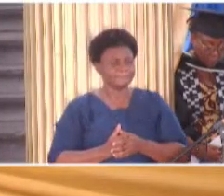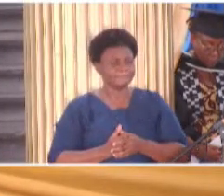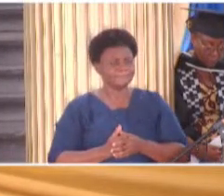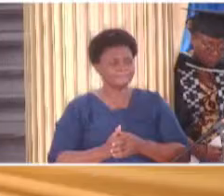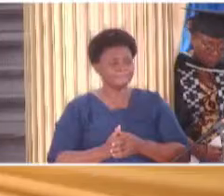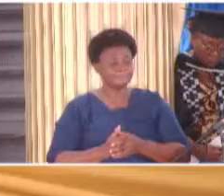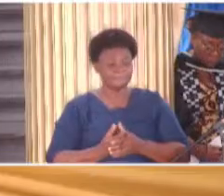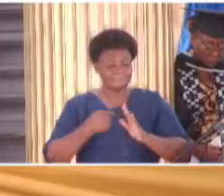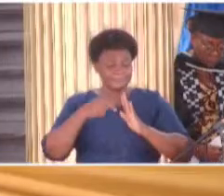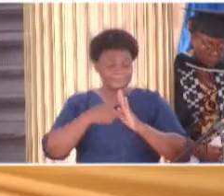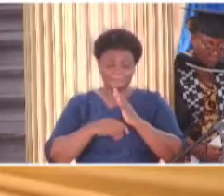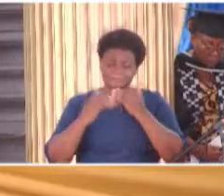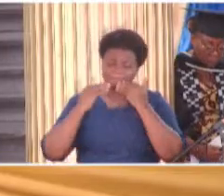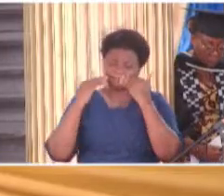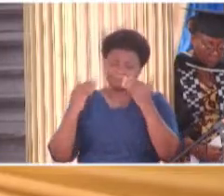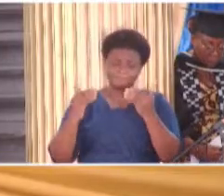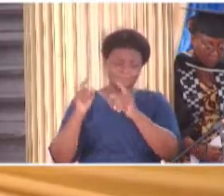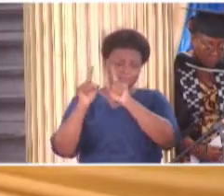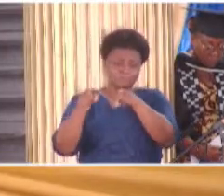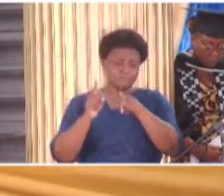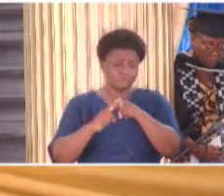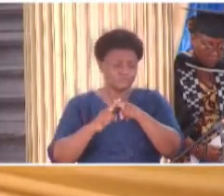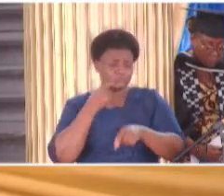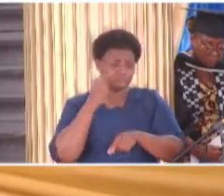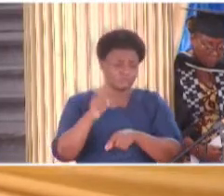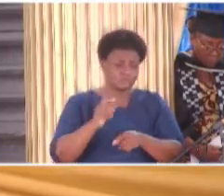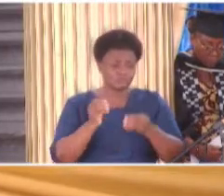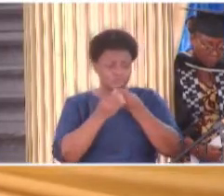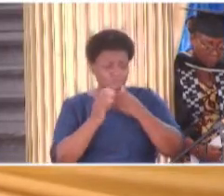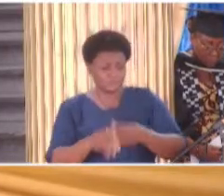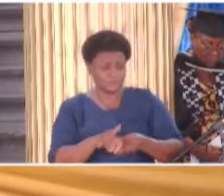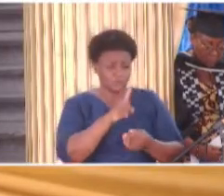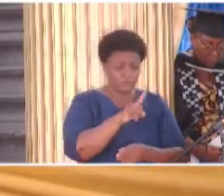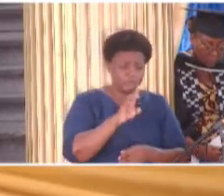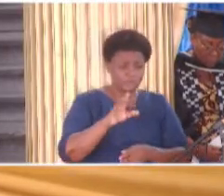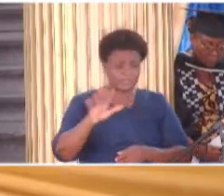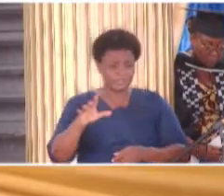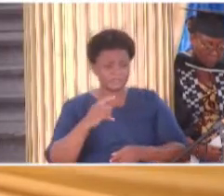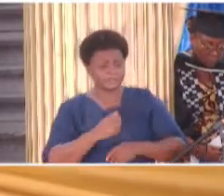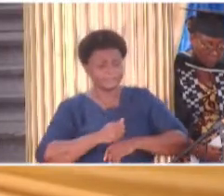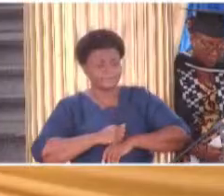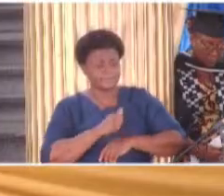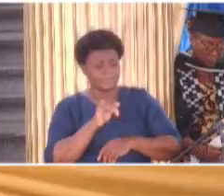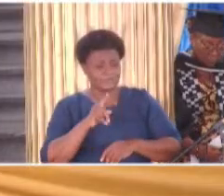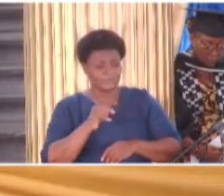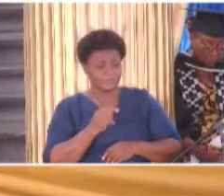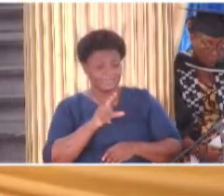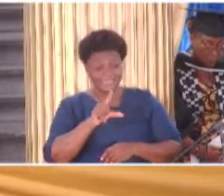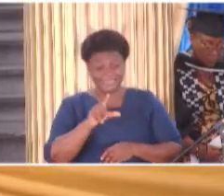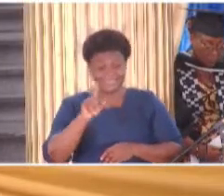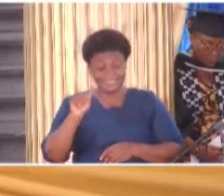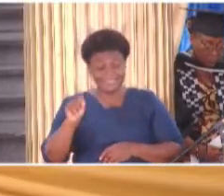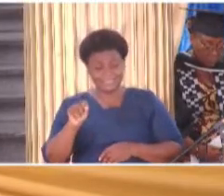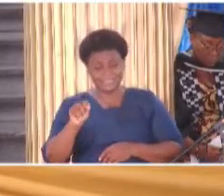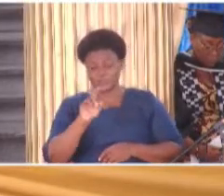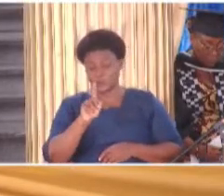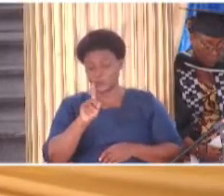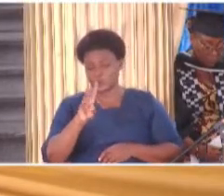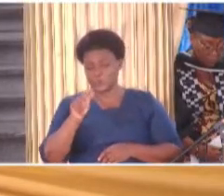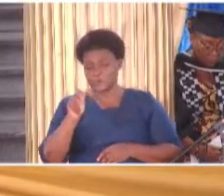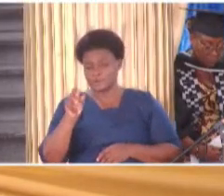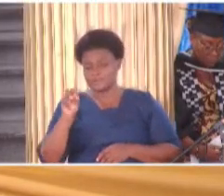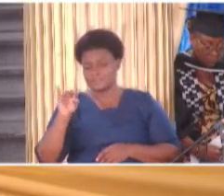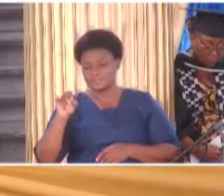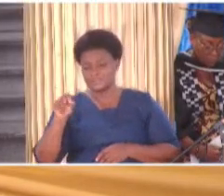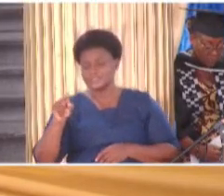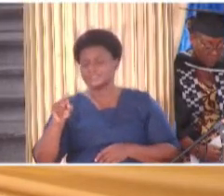My deepest gratitude goes to the Commanding Officer, 153 Armored Regiment, Lieutenant Colonel David Kwesi Kosa, for his